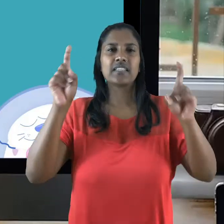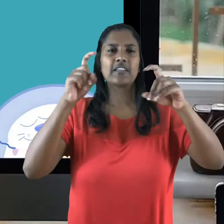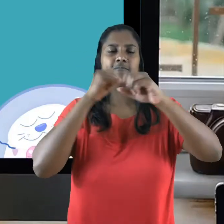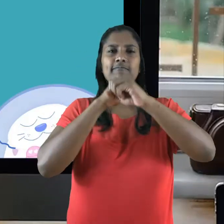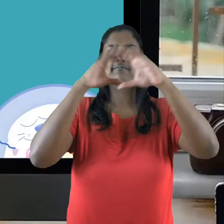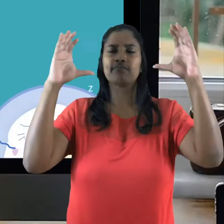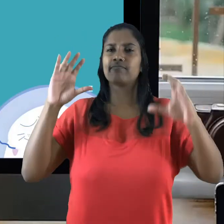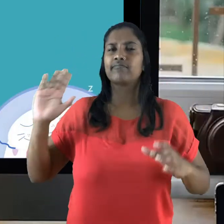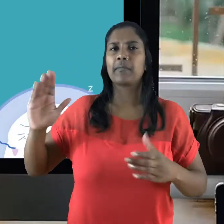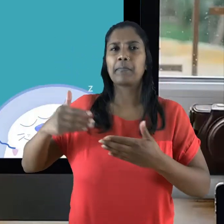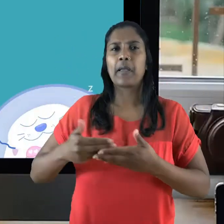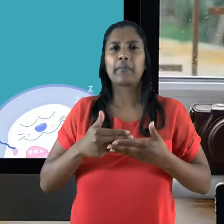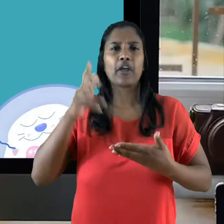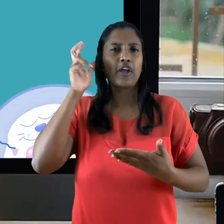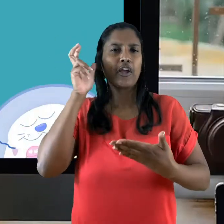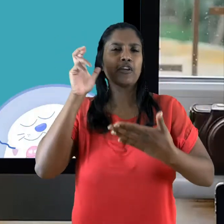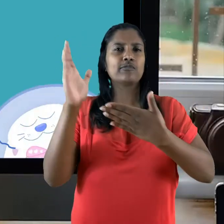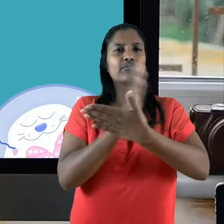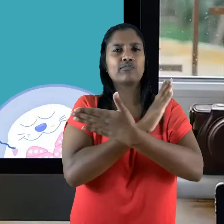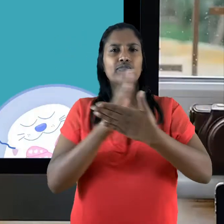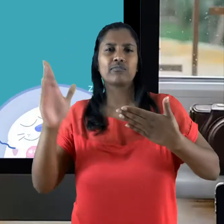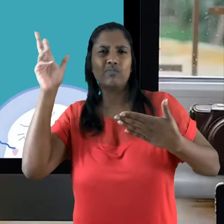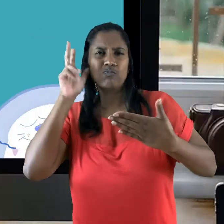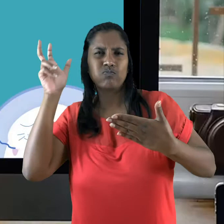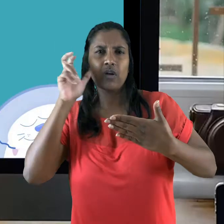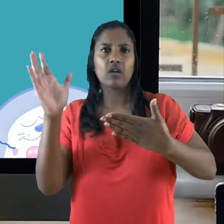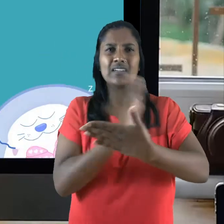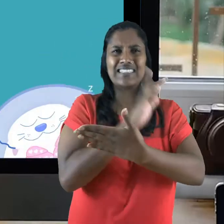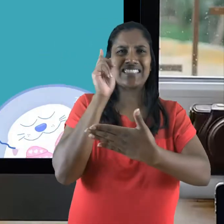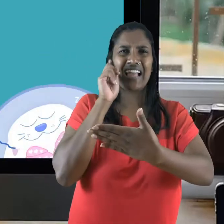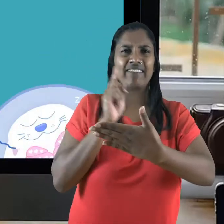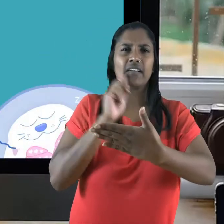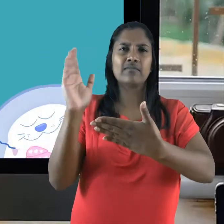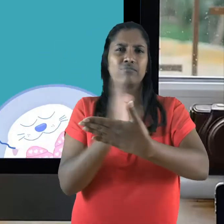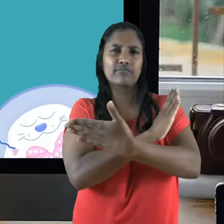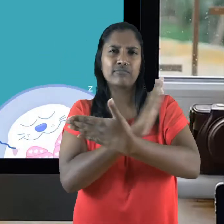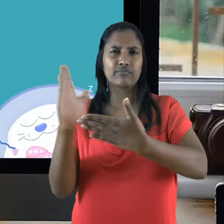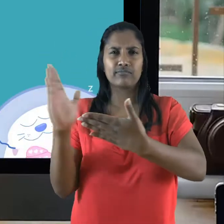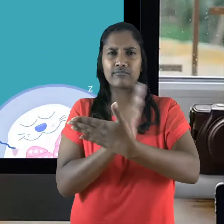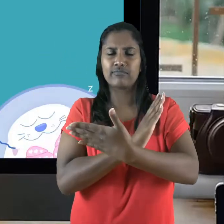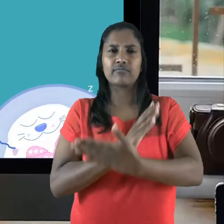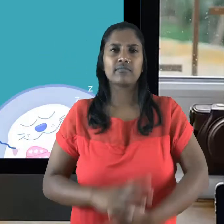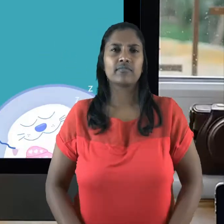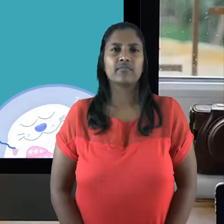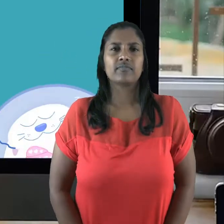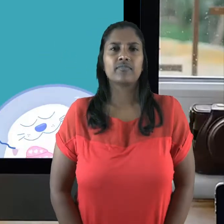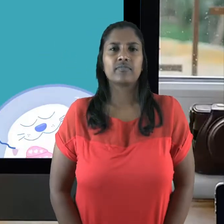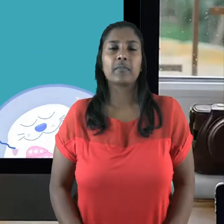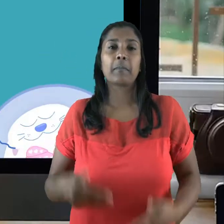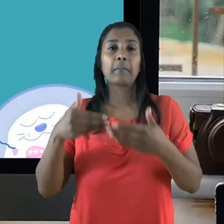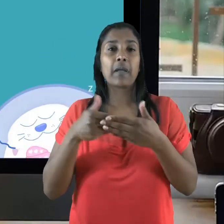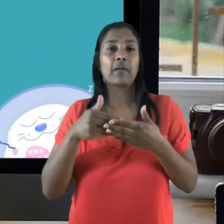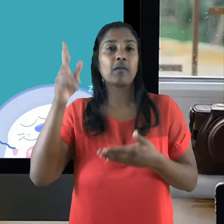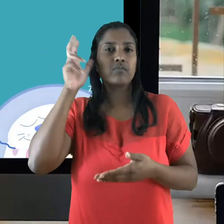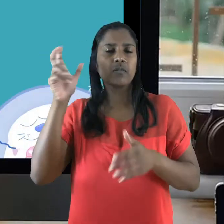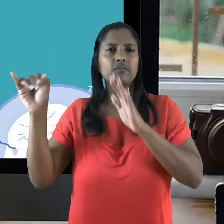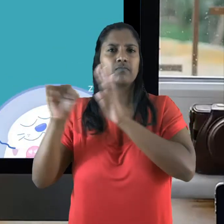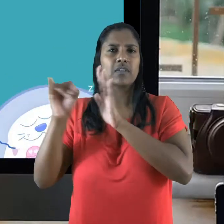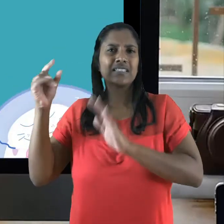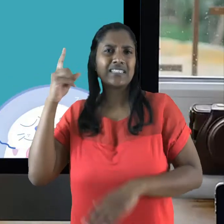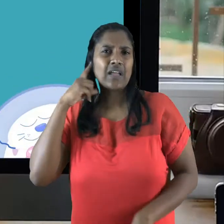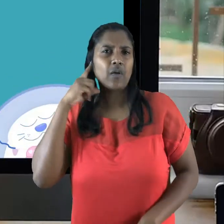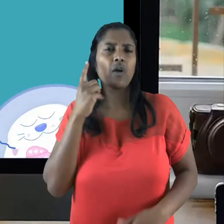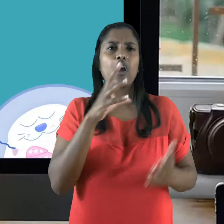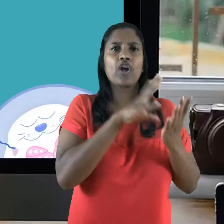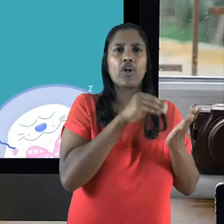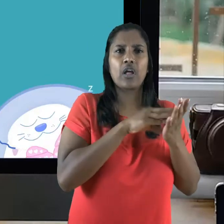hearing assessment will help us to know how well your baby is hearing. Even at this young age, good hearing is important for your infant to be able to